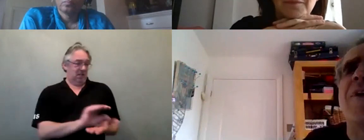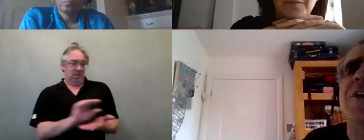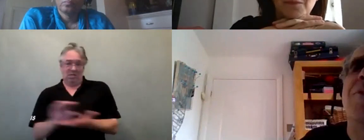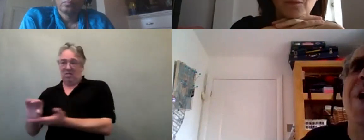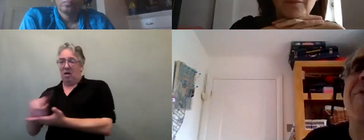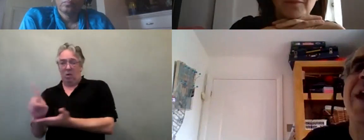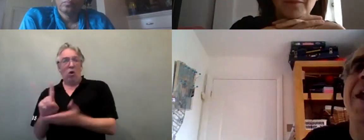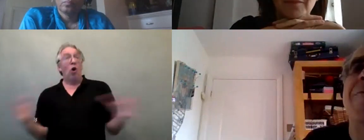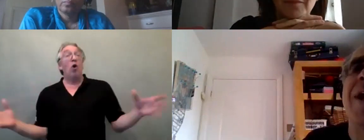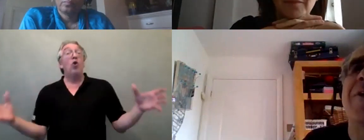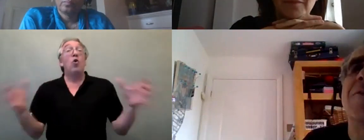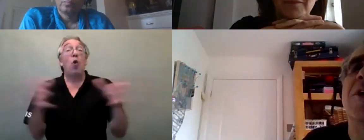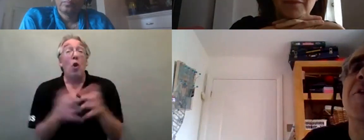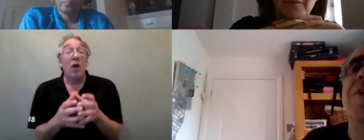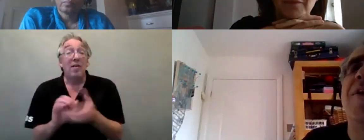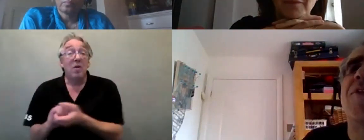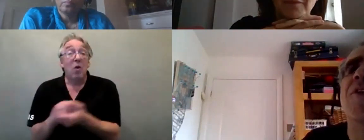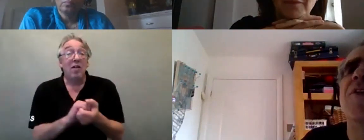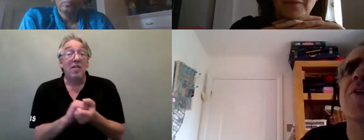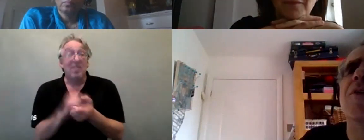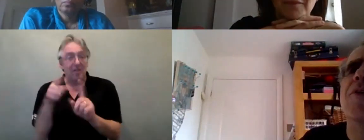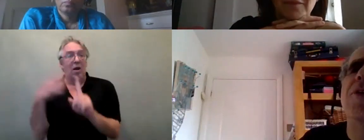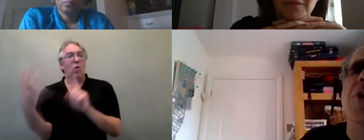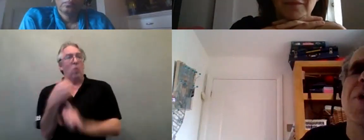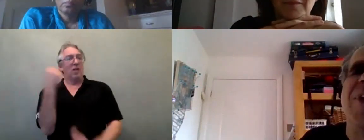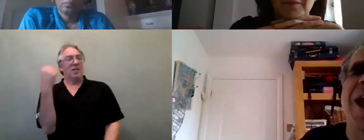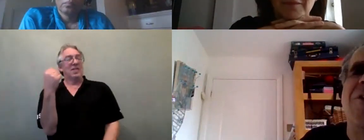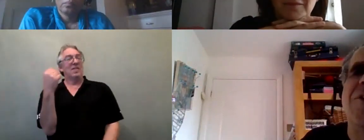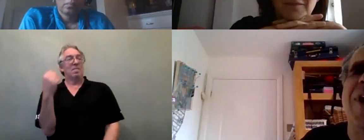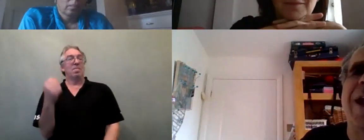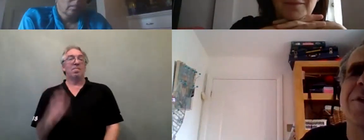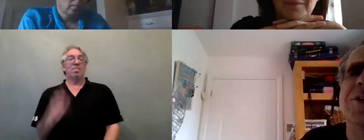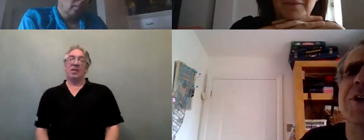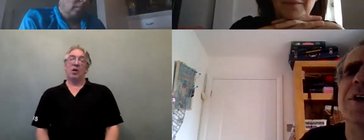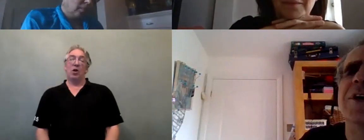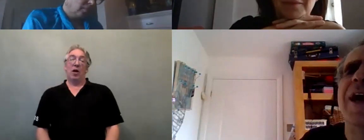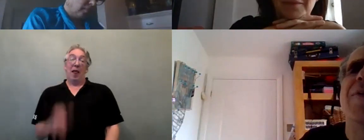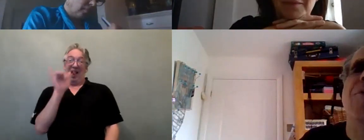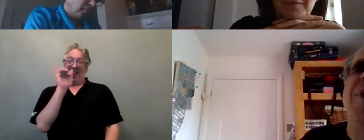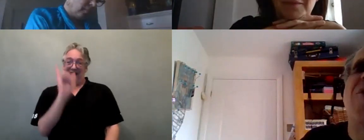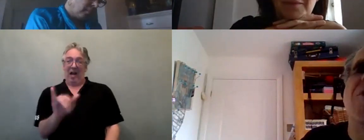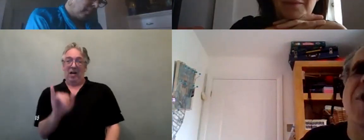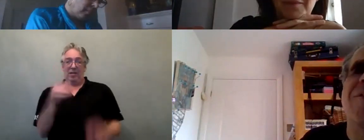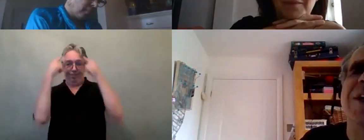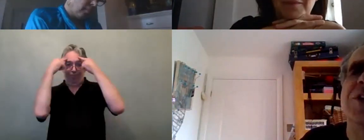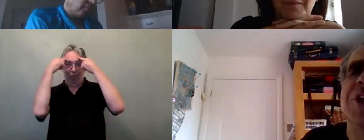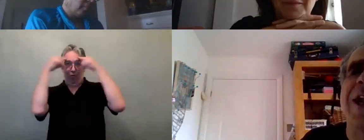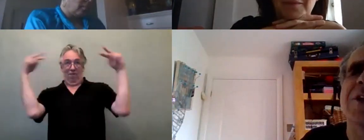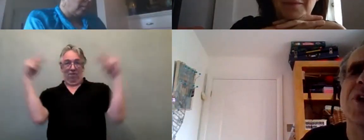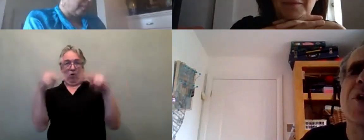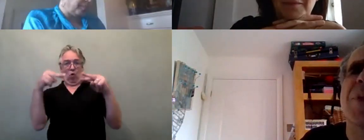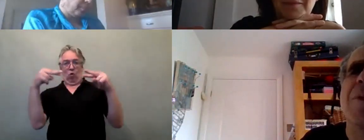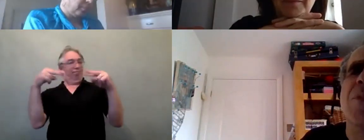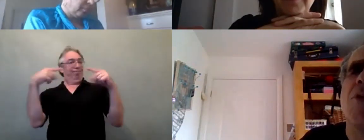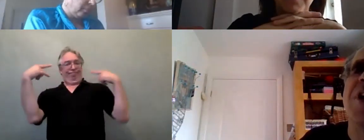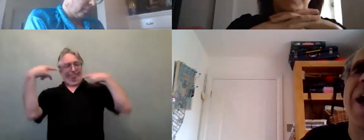we need to find a way of getting round this unification challenge, the research and innovation